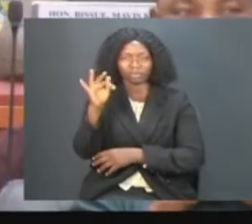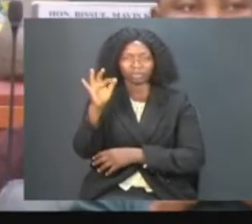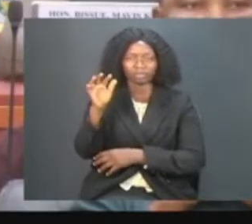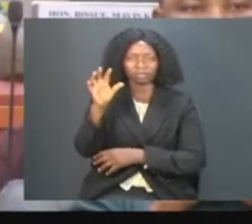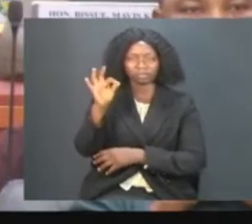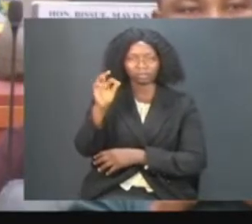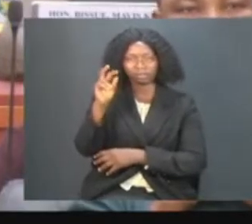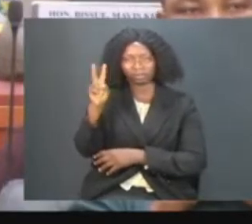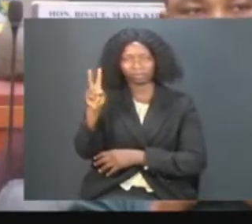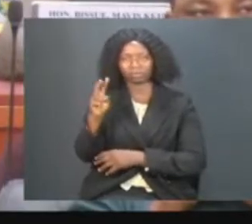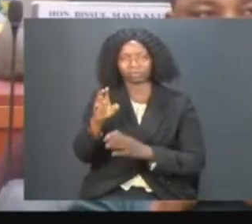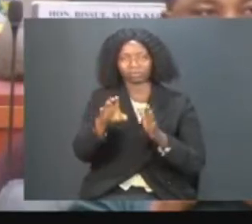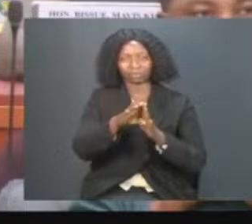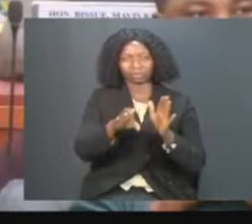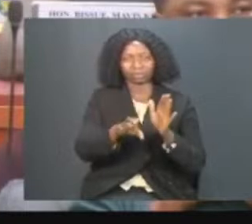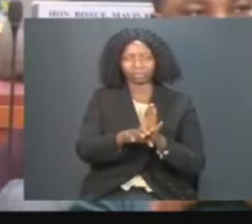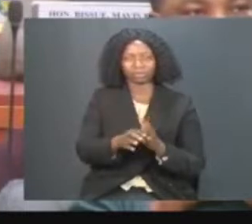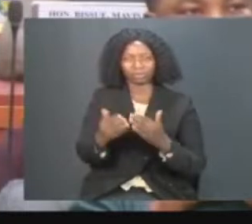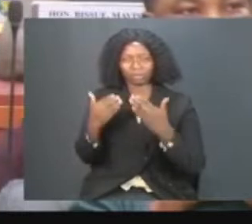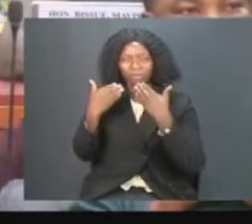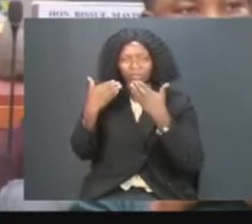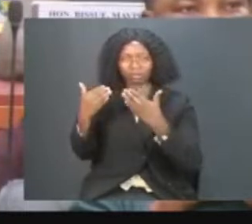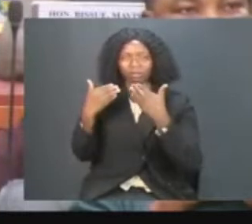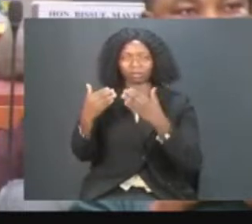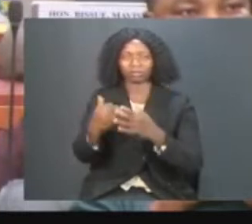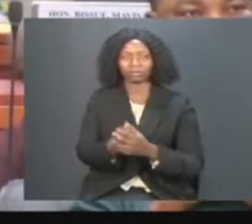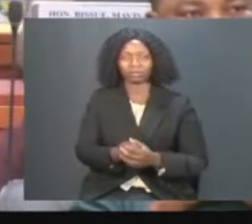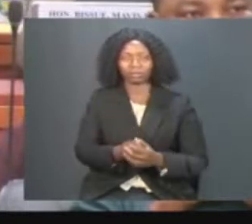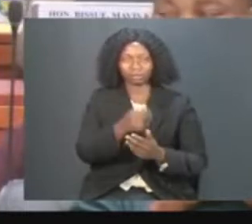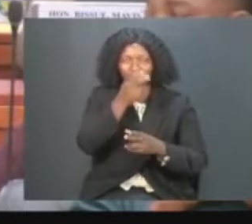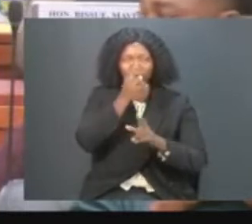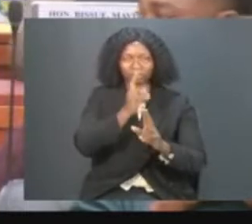Mr. Speaker. Thank you very much, Honorable